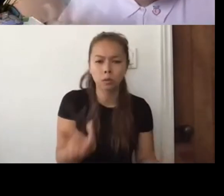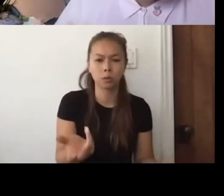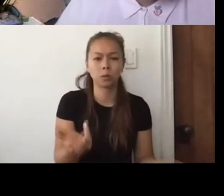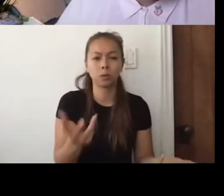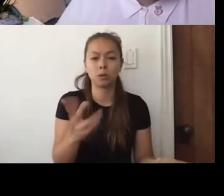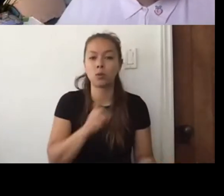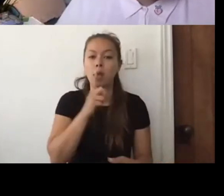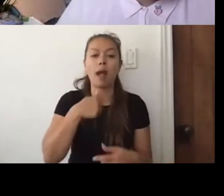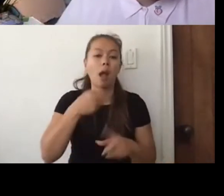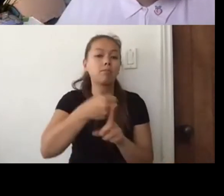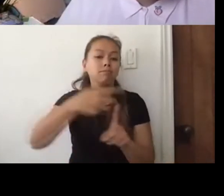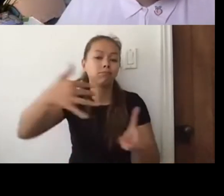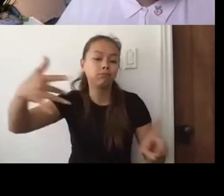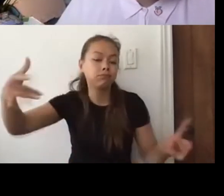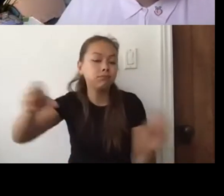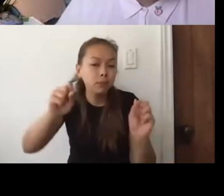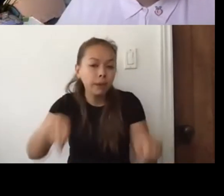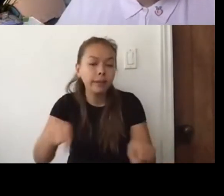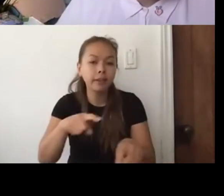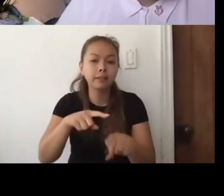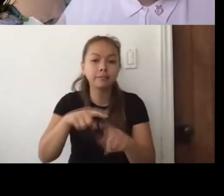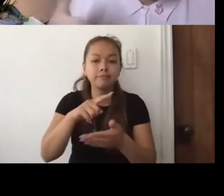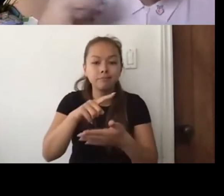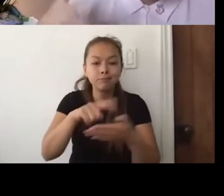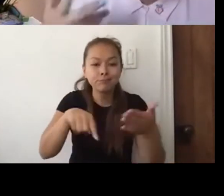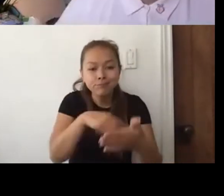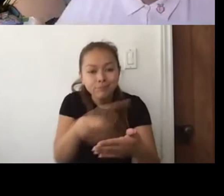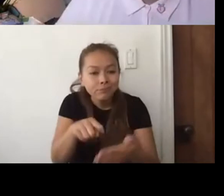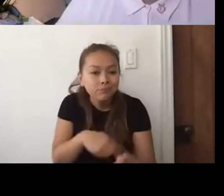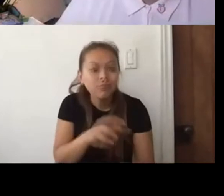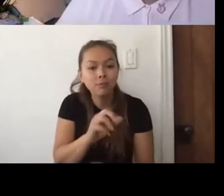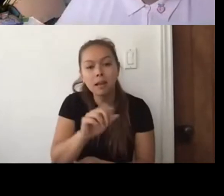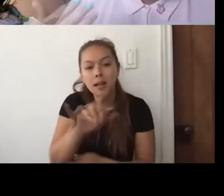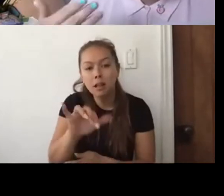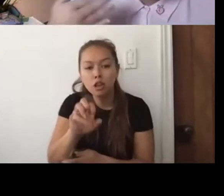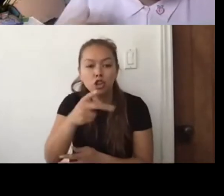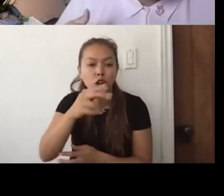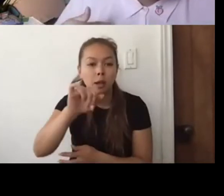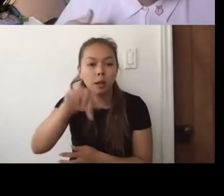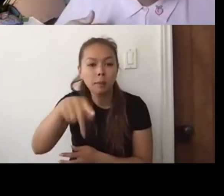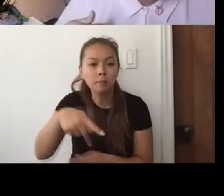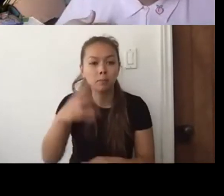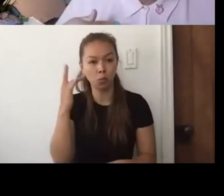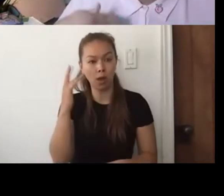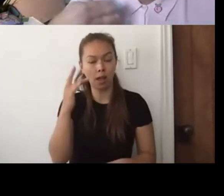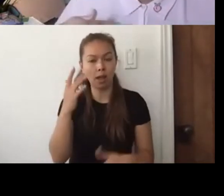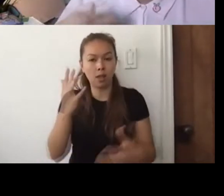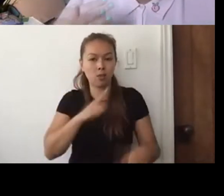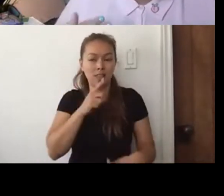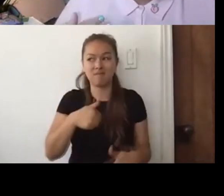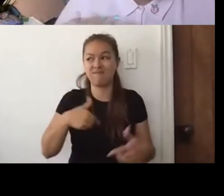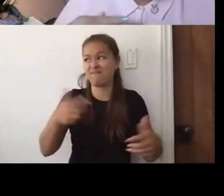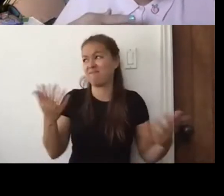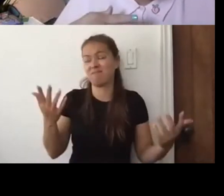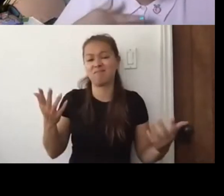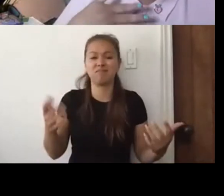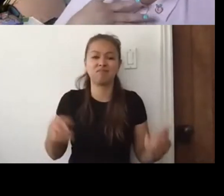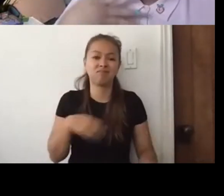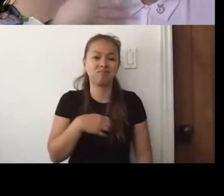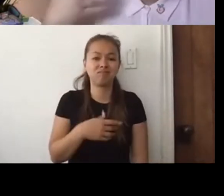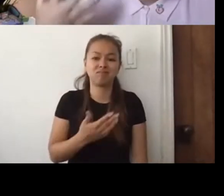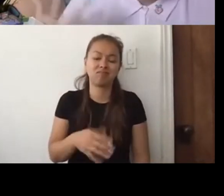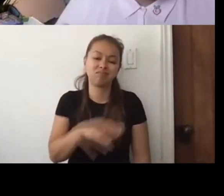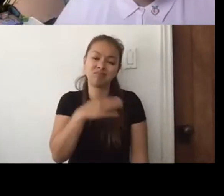I'm over it in some ways, because what are you doing to help me live my authentic life